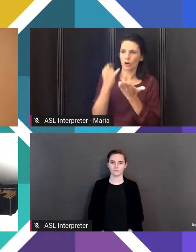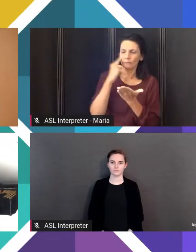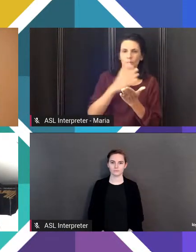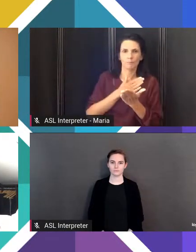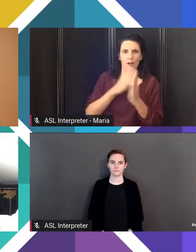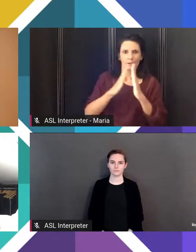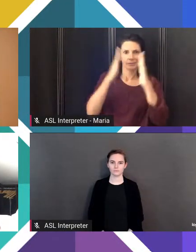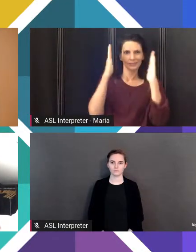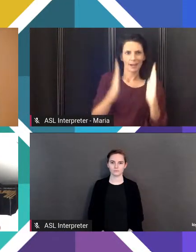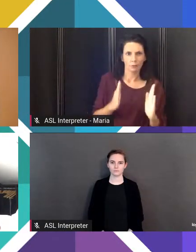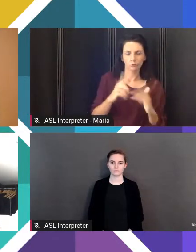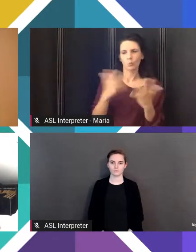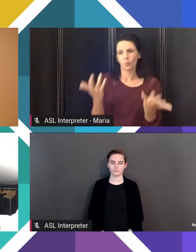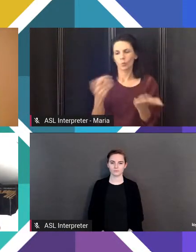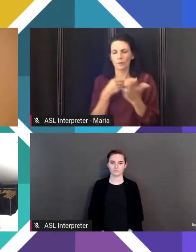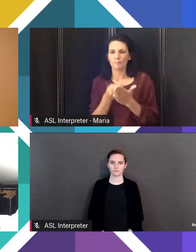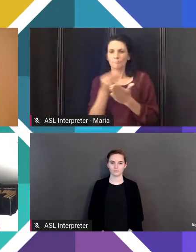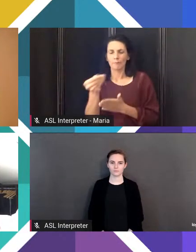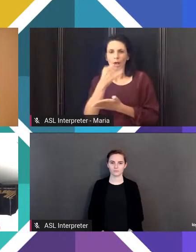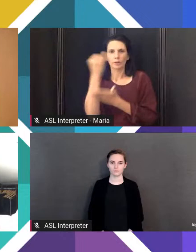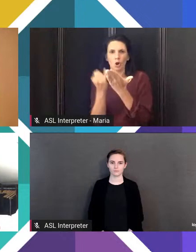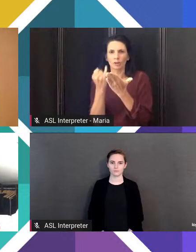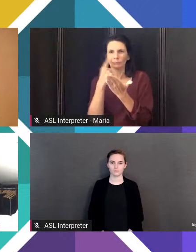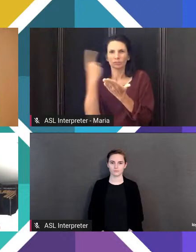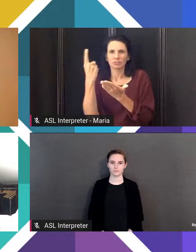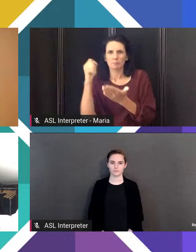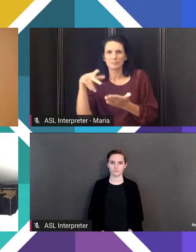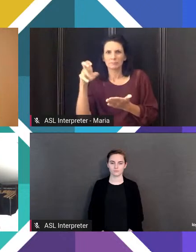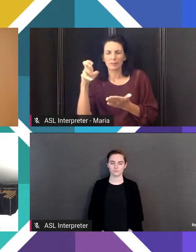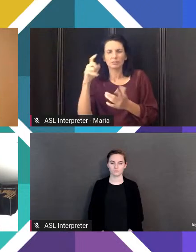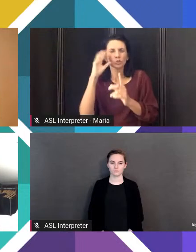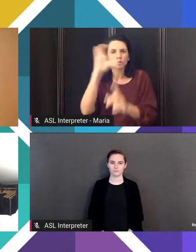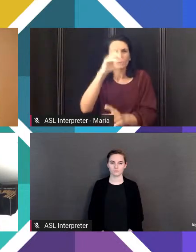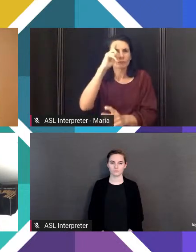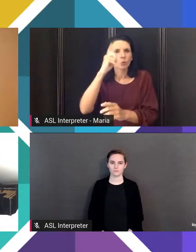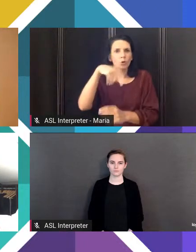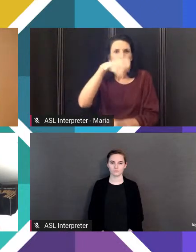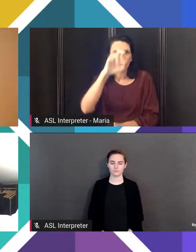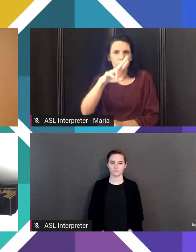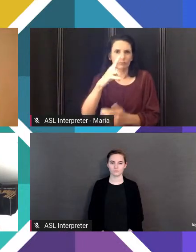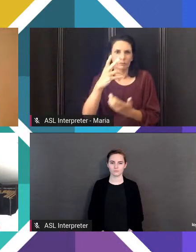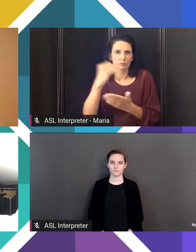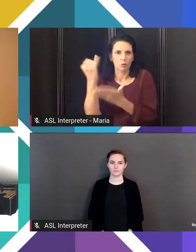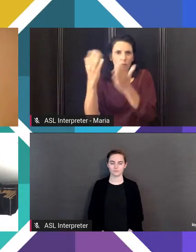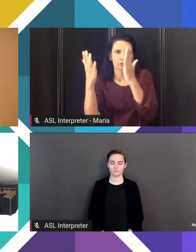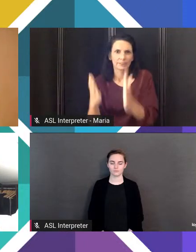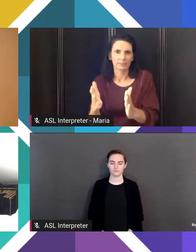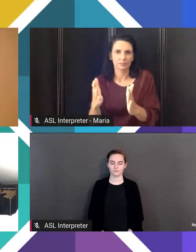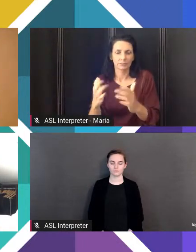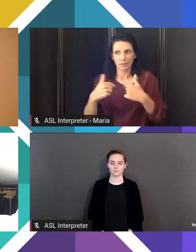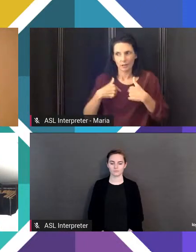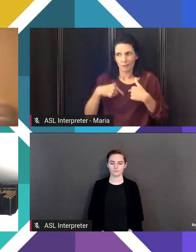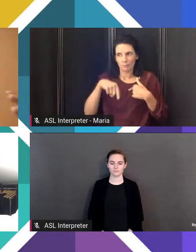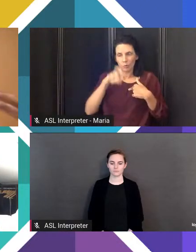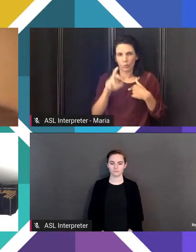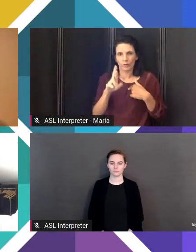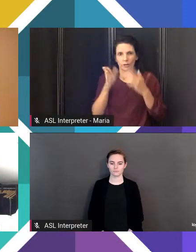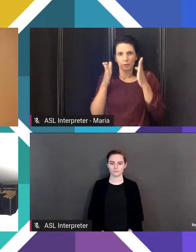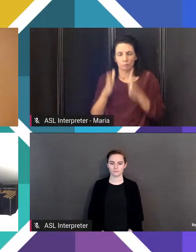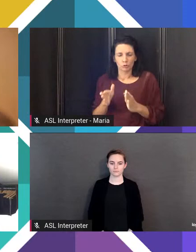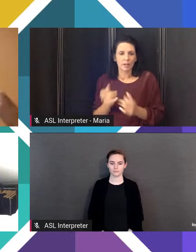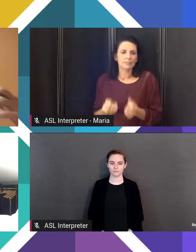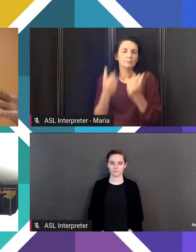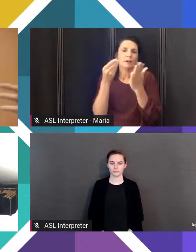piece of art for a space, like buy it from a queer person. If as a queer person, I'm going to spend some money at a bar